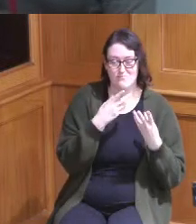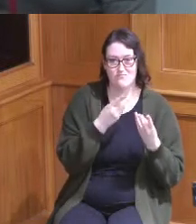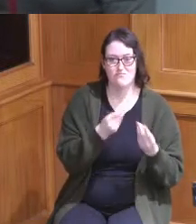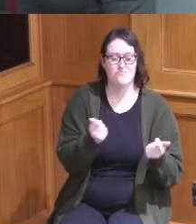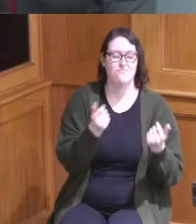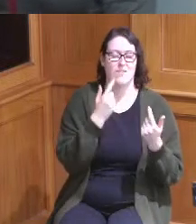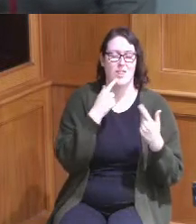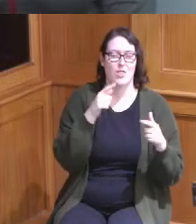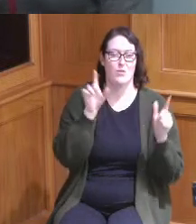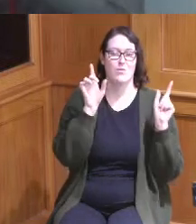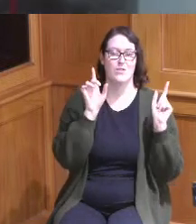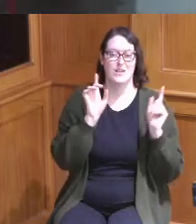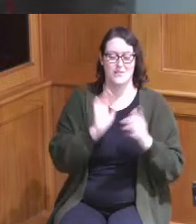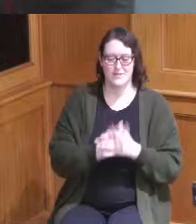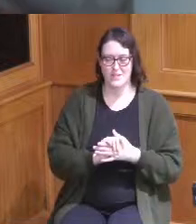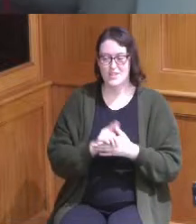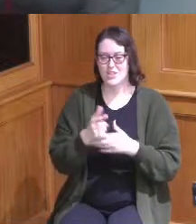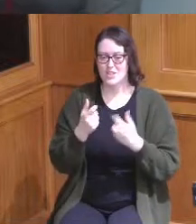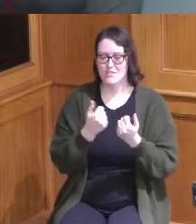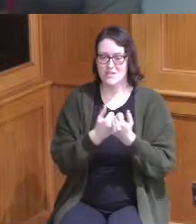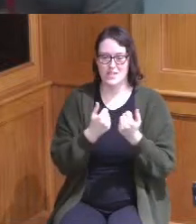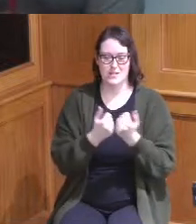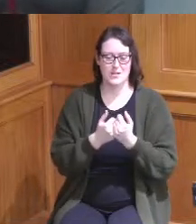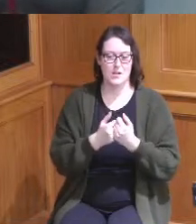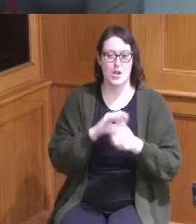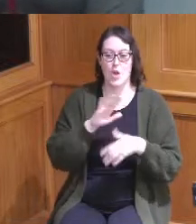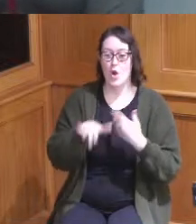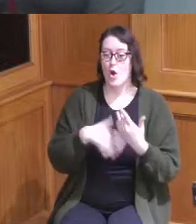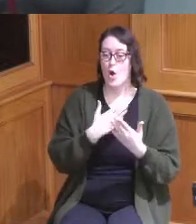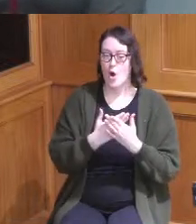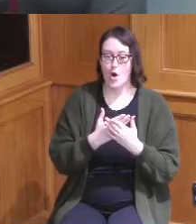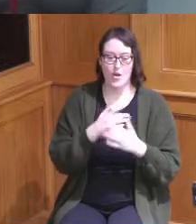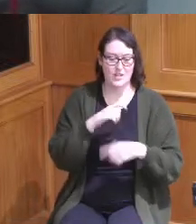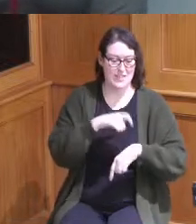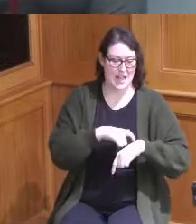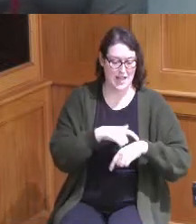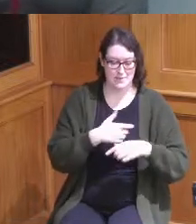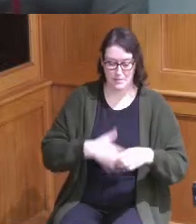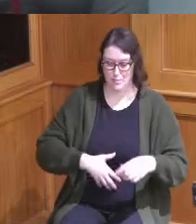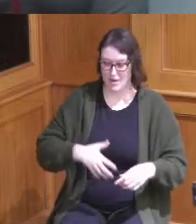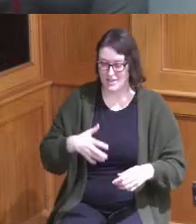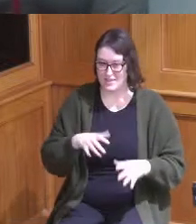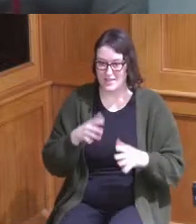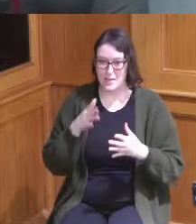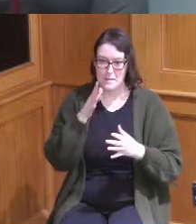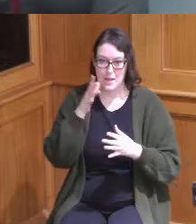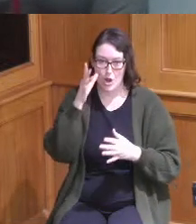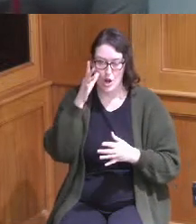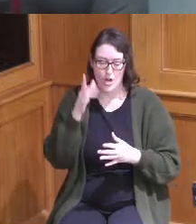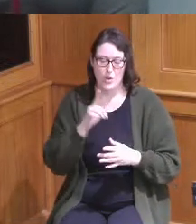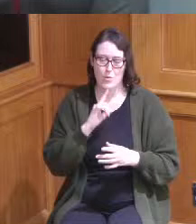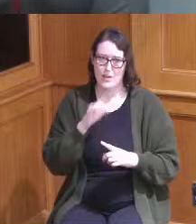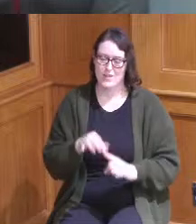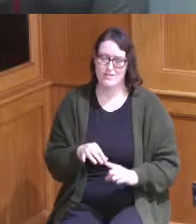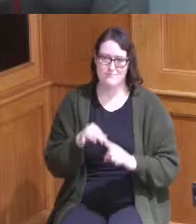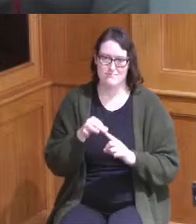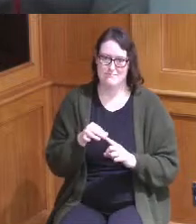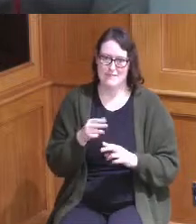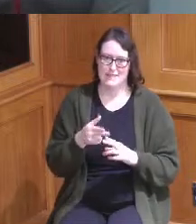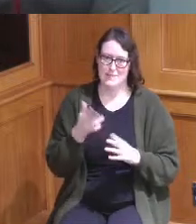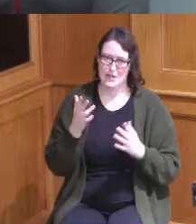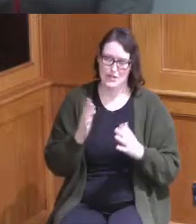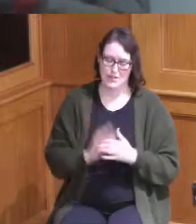centering moms throughout all stages of pregnancy and parenthood really sets Simonica apart. Congratulations,